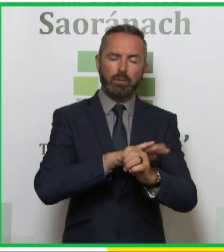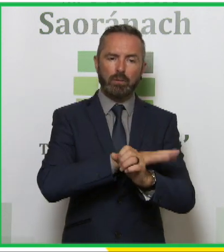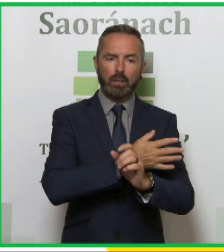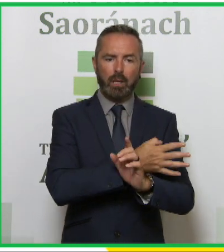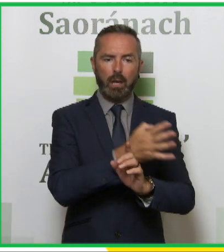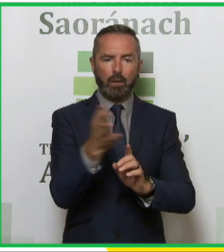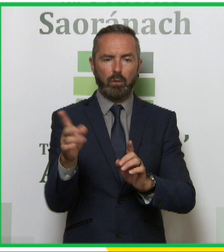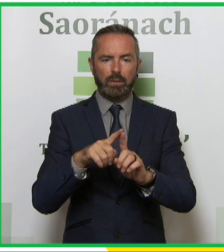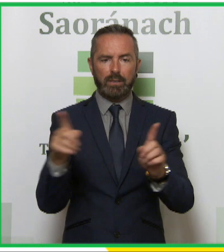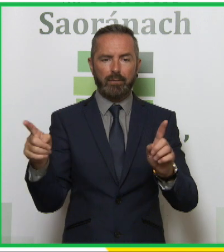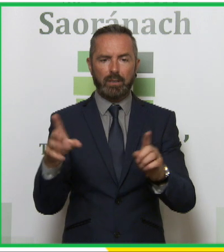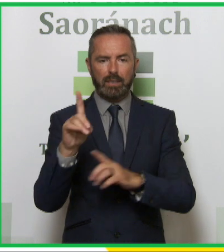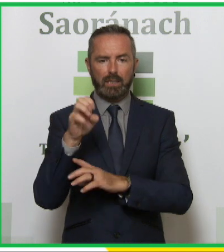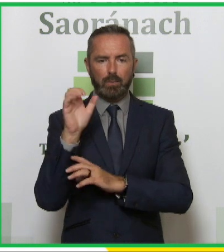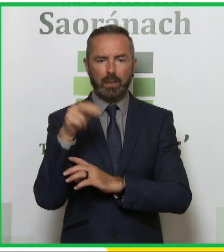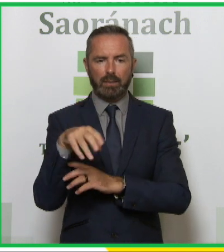disciplines and a place where